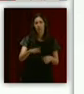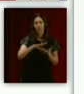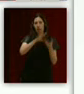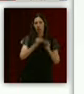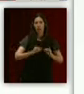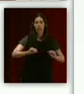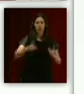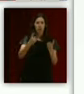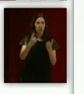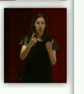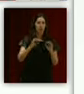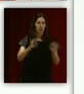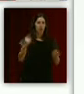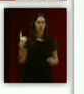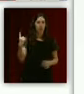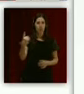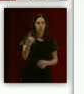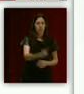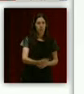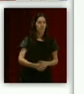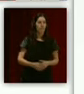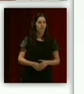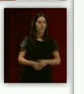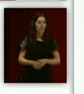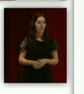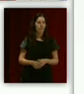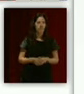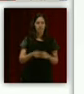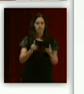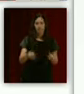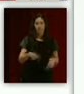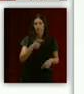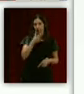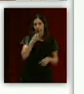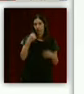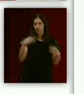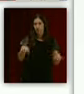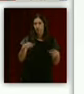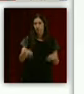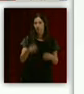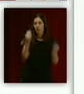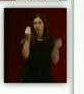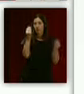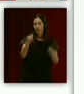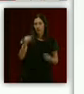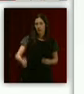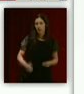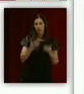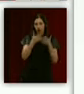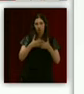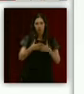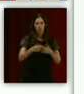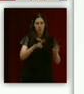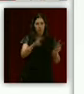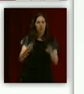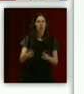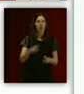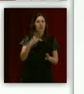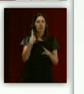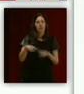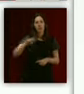levels to evaluate up to what extent it would be useful, and so that we can adapt it to their specific needs. It would be